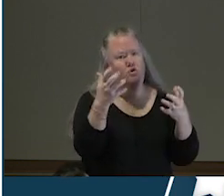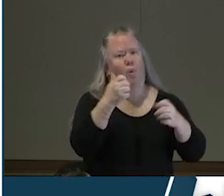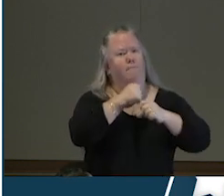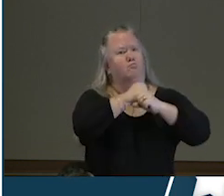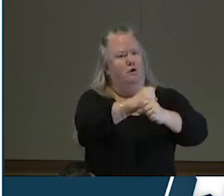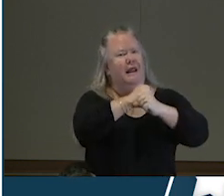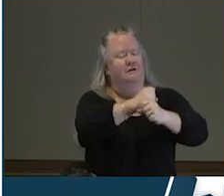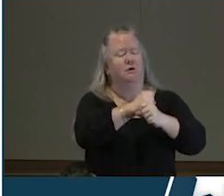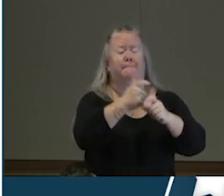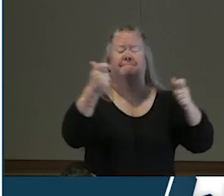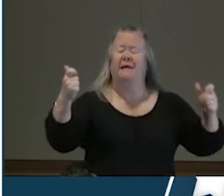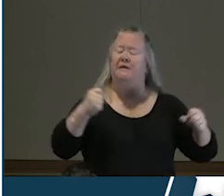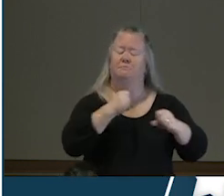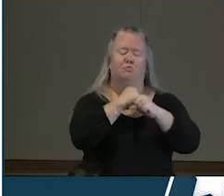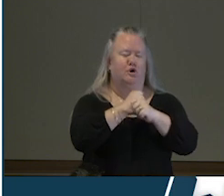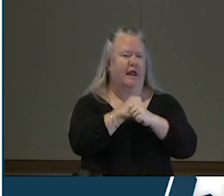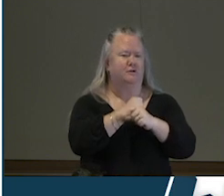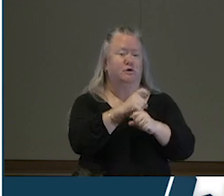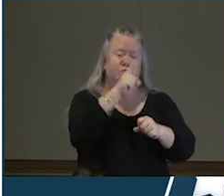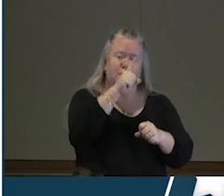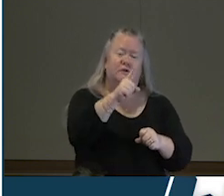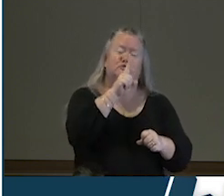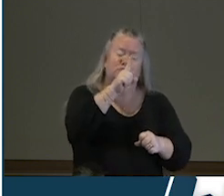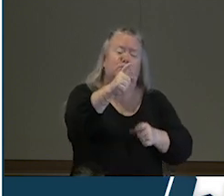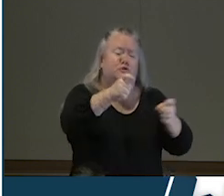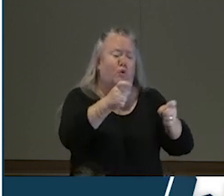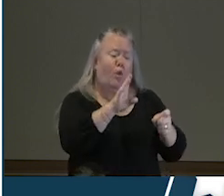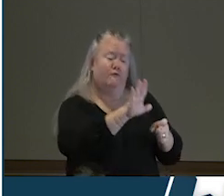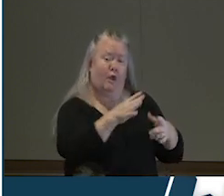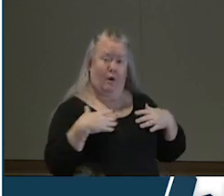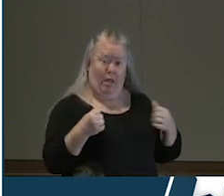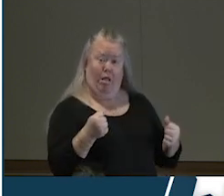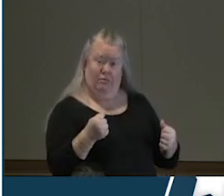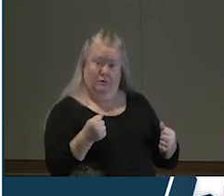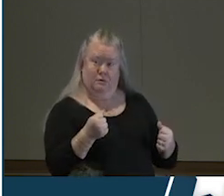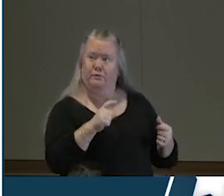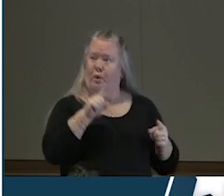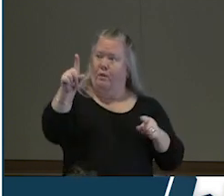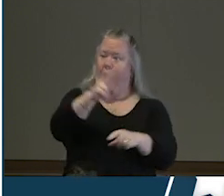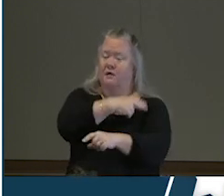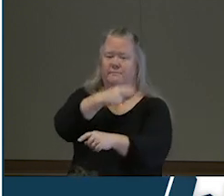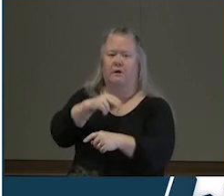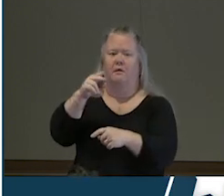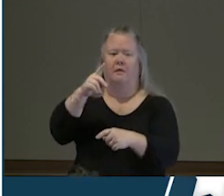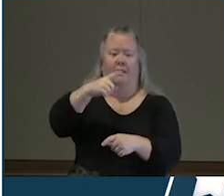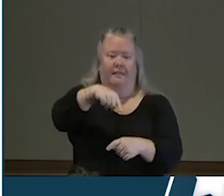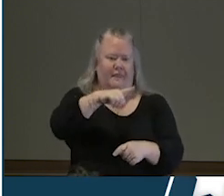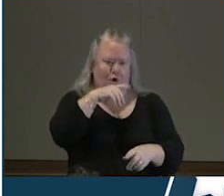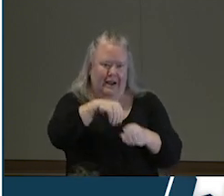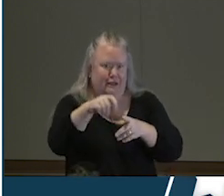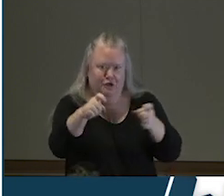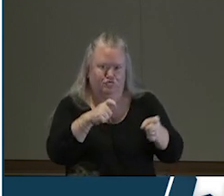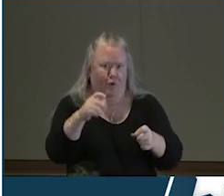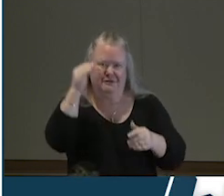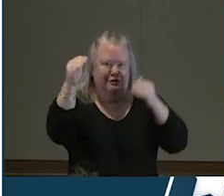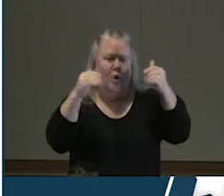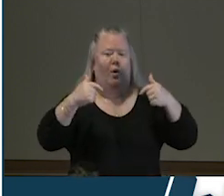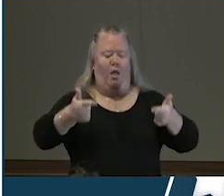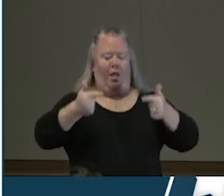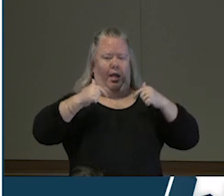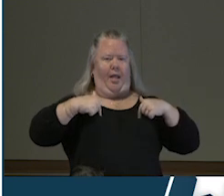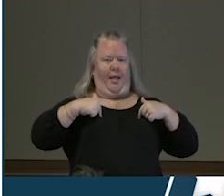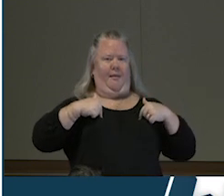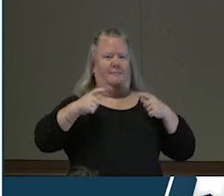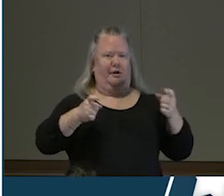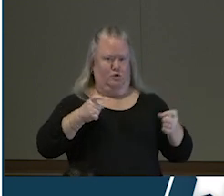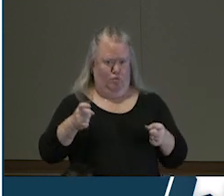The biggest protection in it is true control over their health, right? When you go to the hospital, they're not in control as an adult, you are,